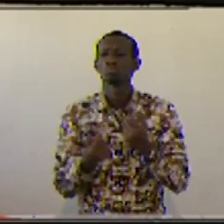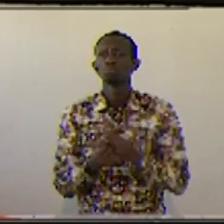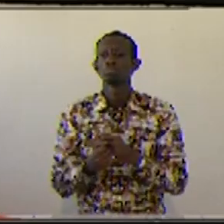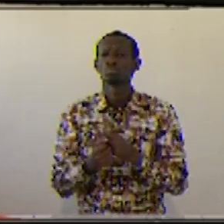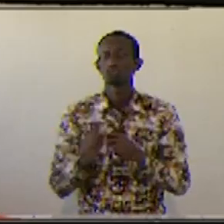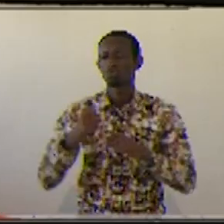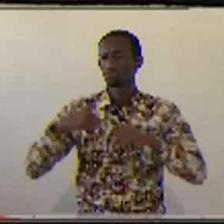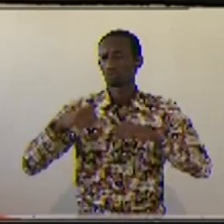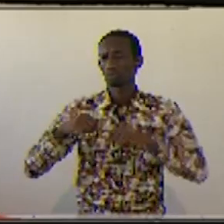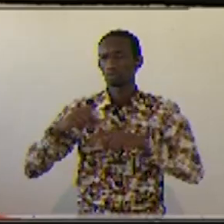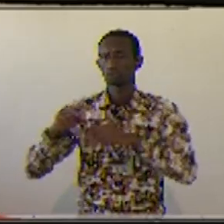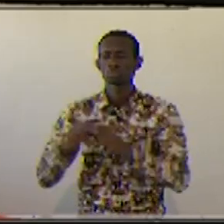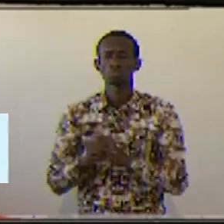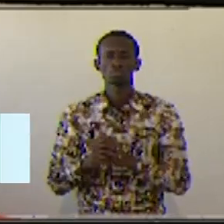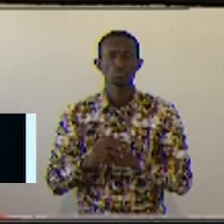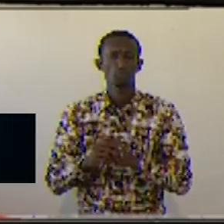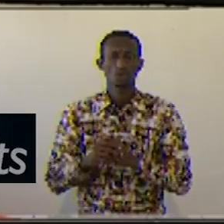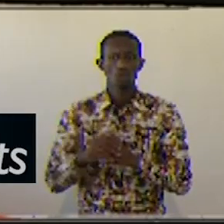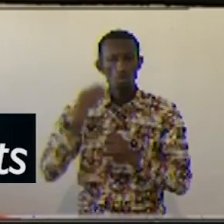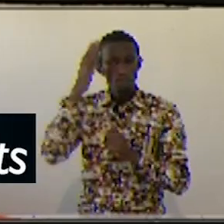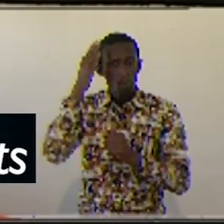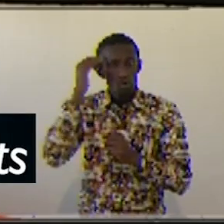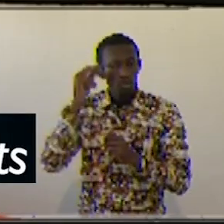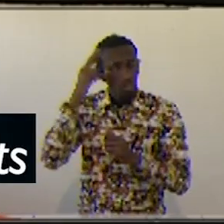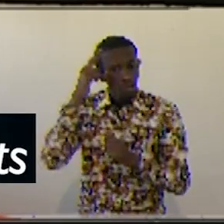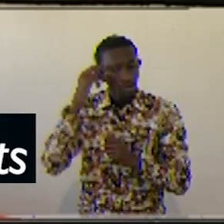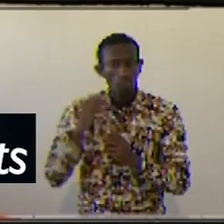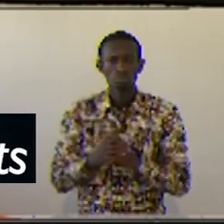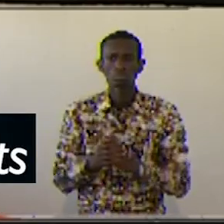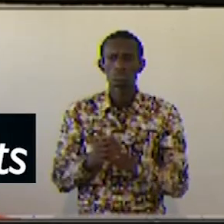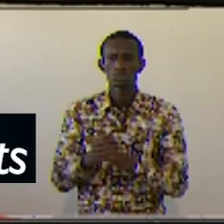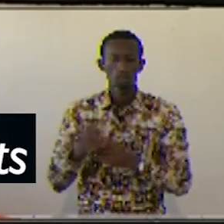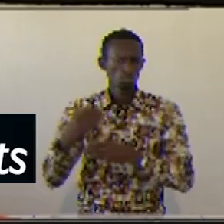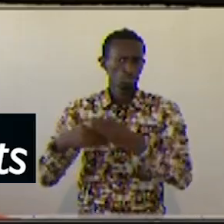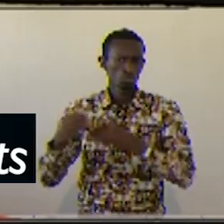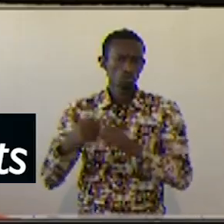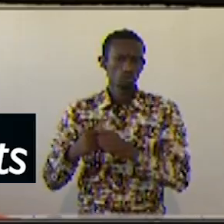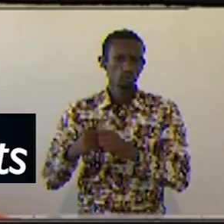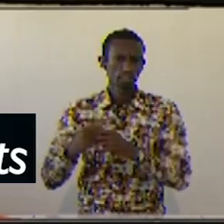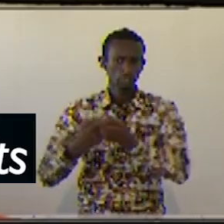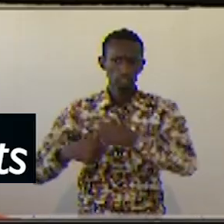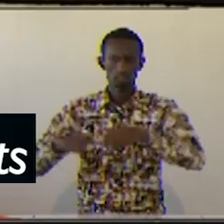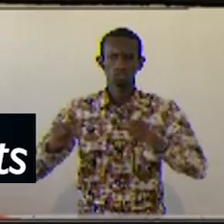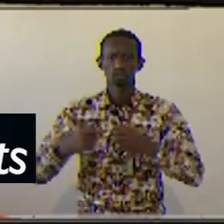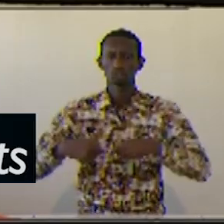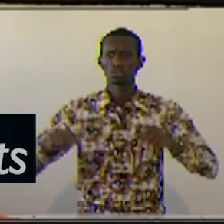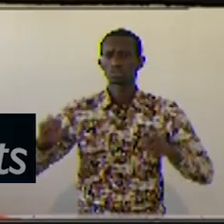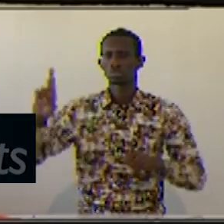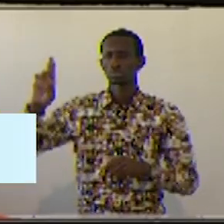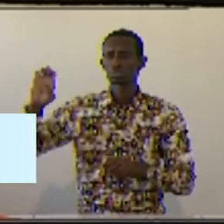The precipitation reaction is used to make or to synthesize, to prepare insoluble